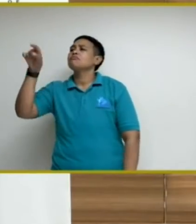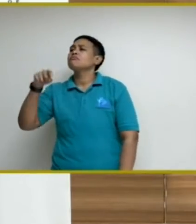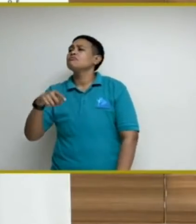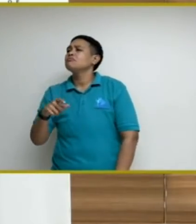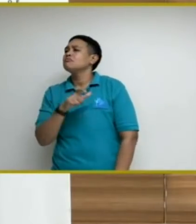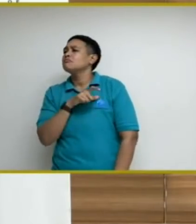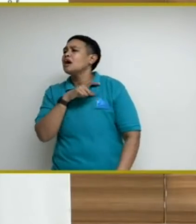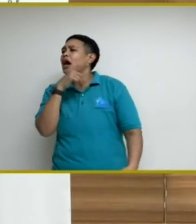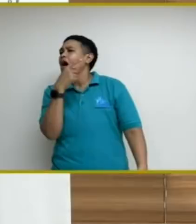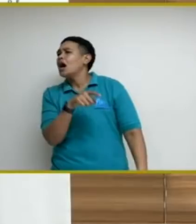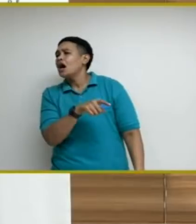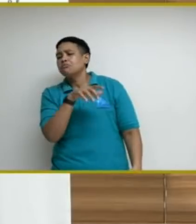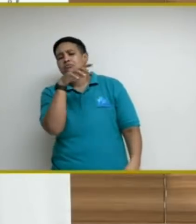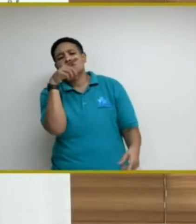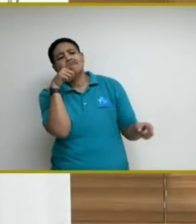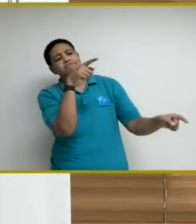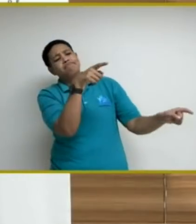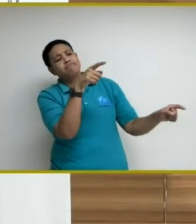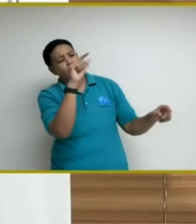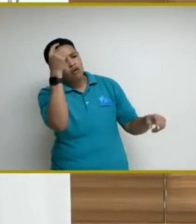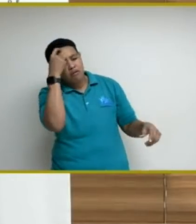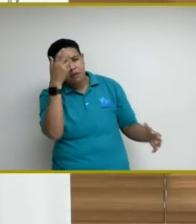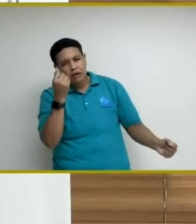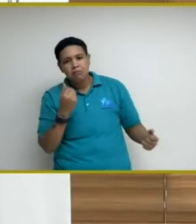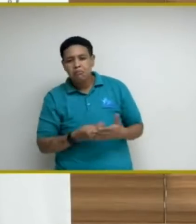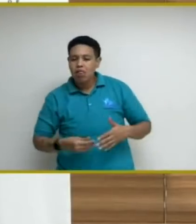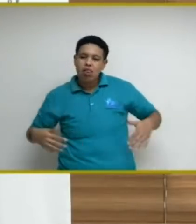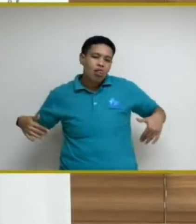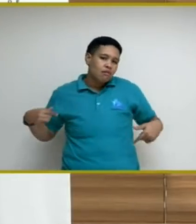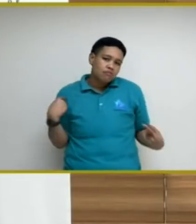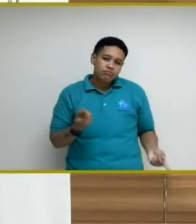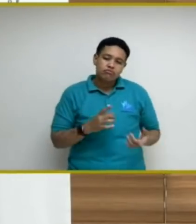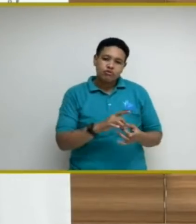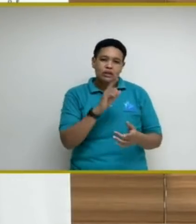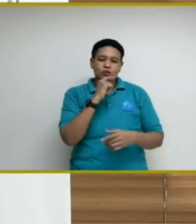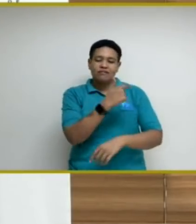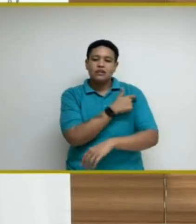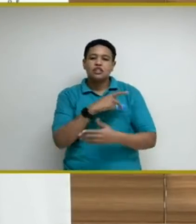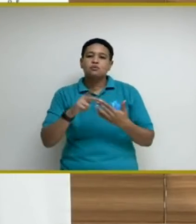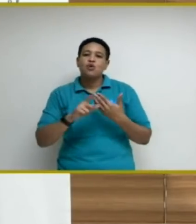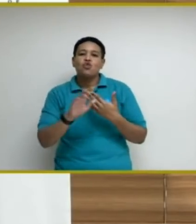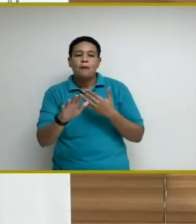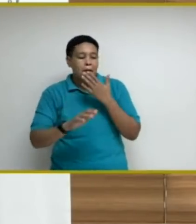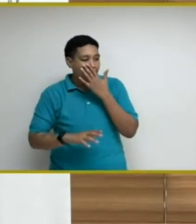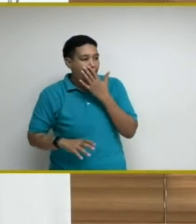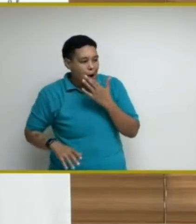claim has been laid against the government of Jamaica in terms of the vaccination program.